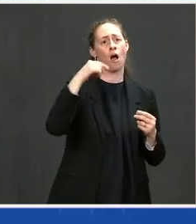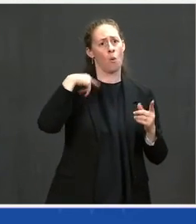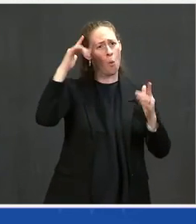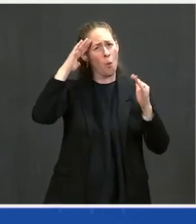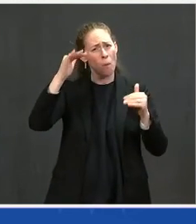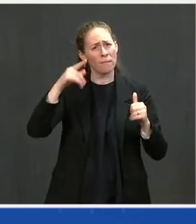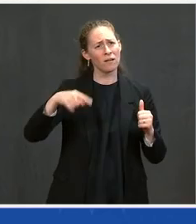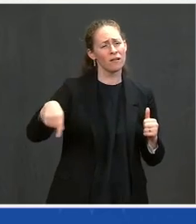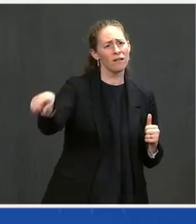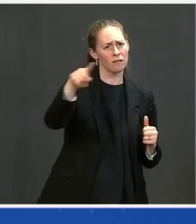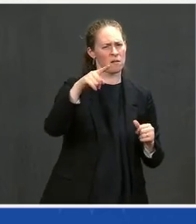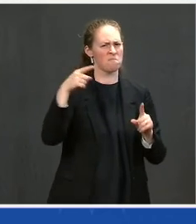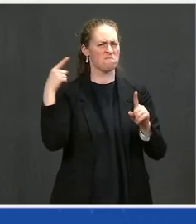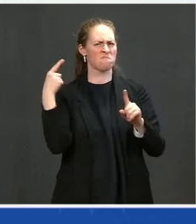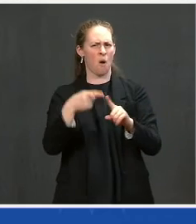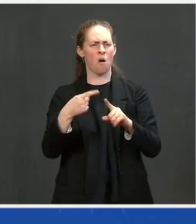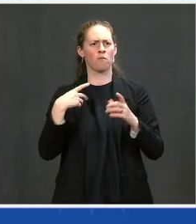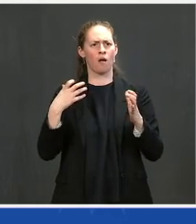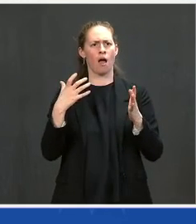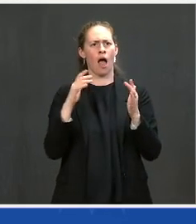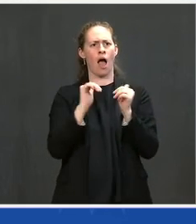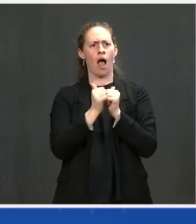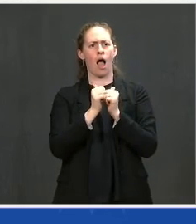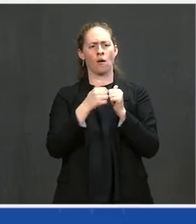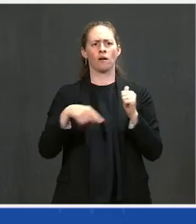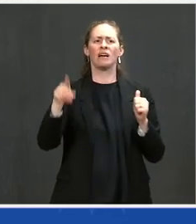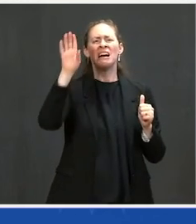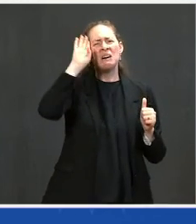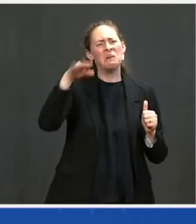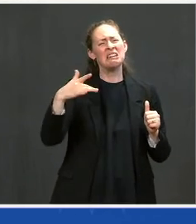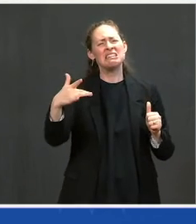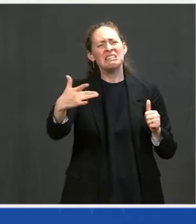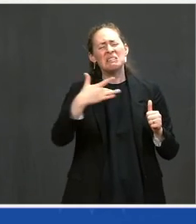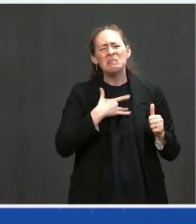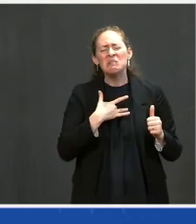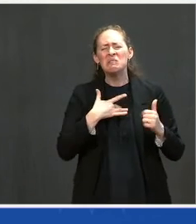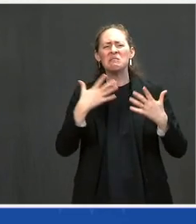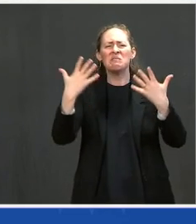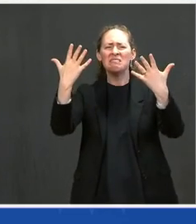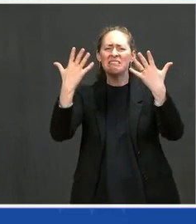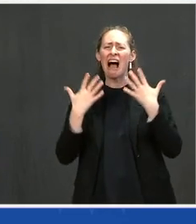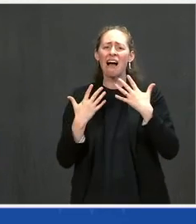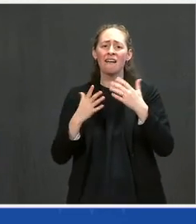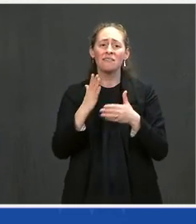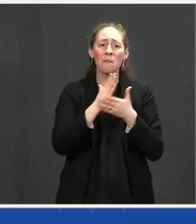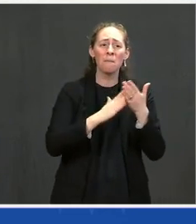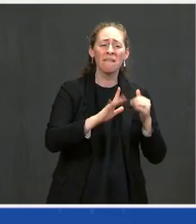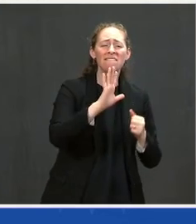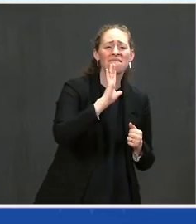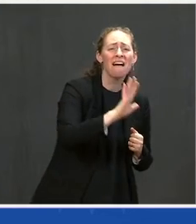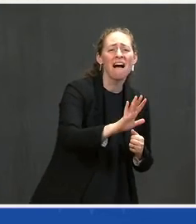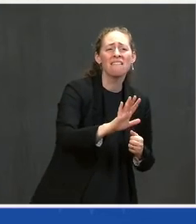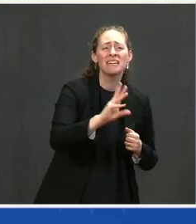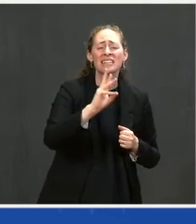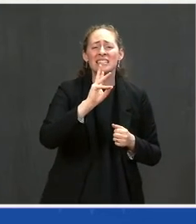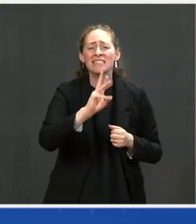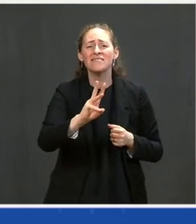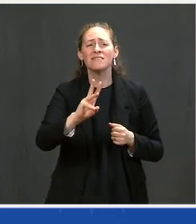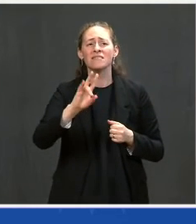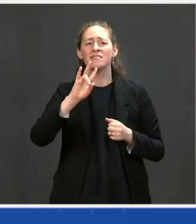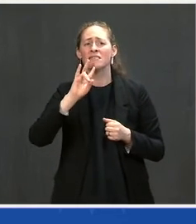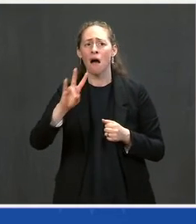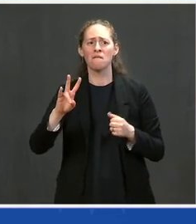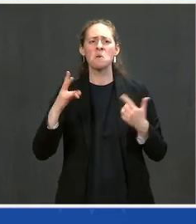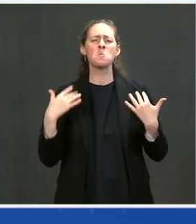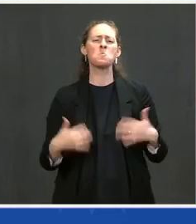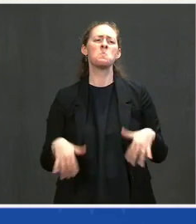it's much more heart-wrenching, and it is, to deal with a 5 and 6 and 7-year-old. But you went down there and you saw the vast